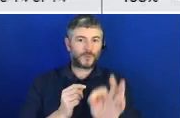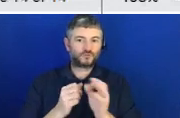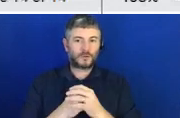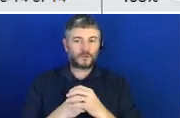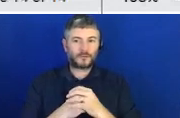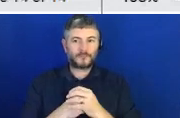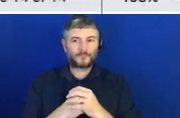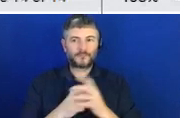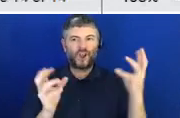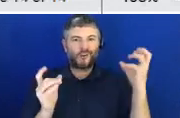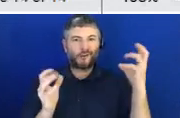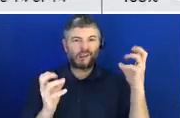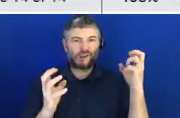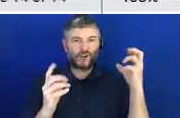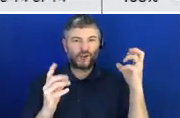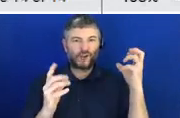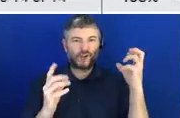Hello?